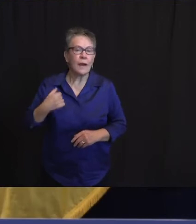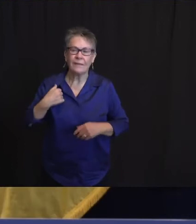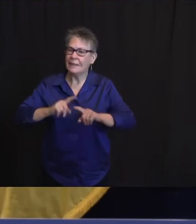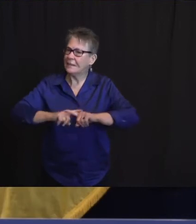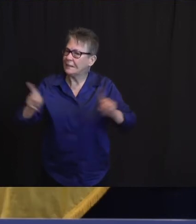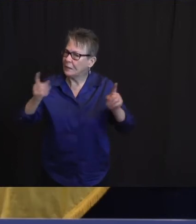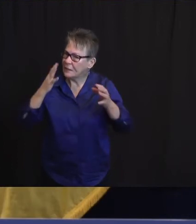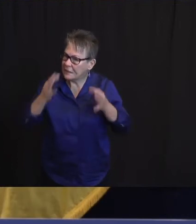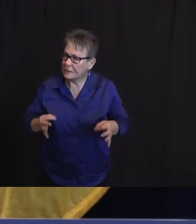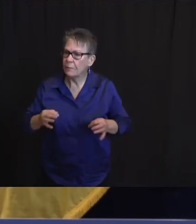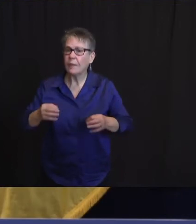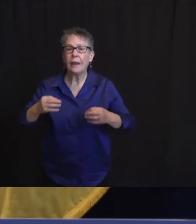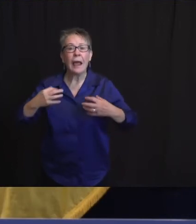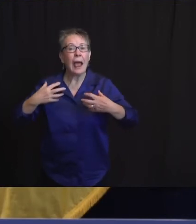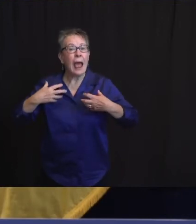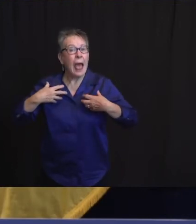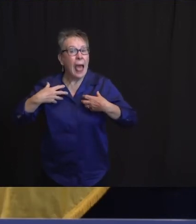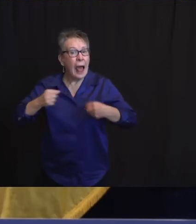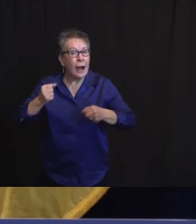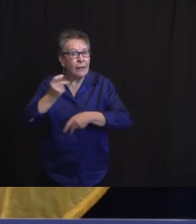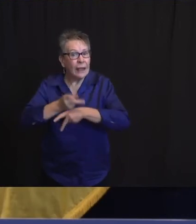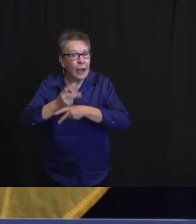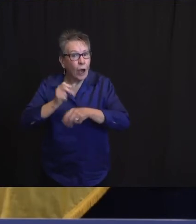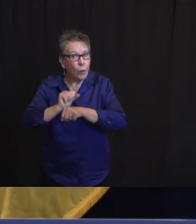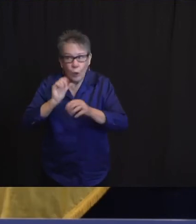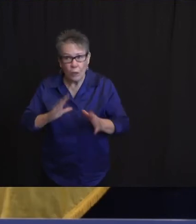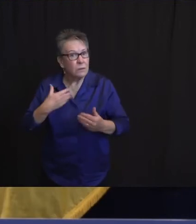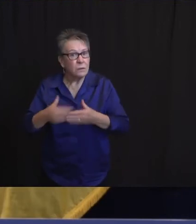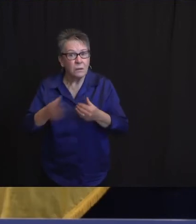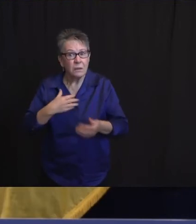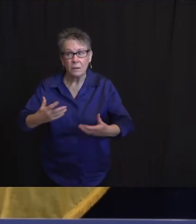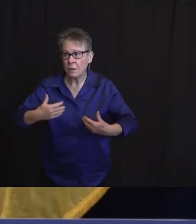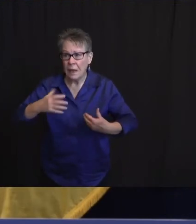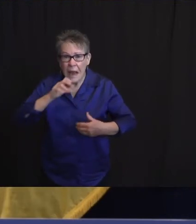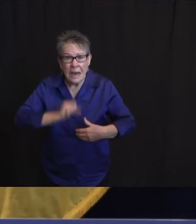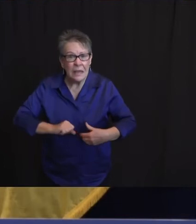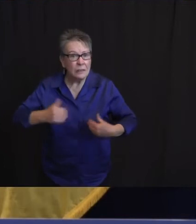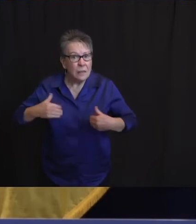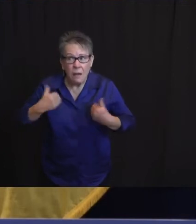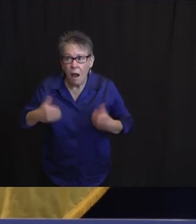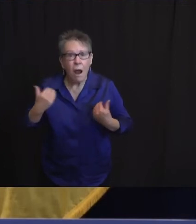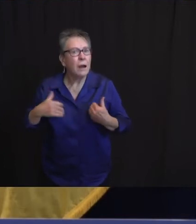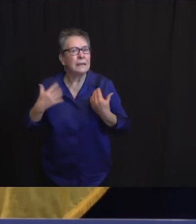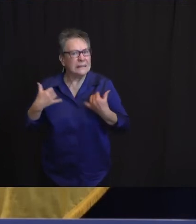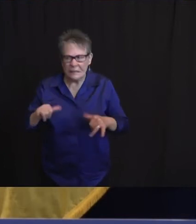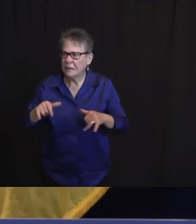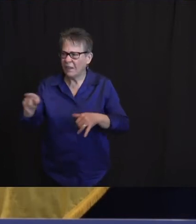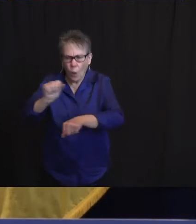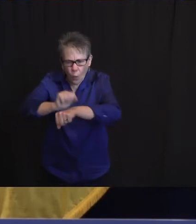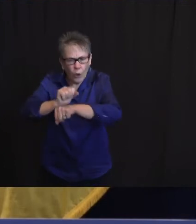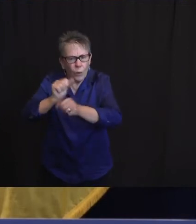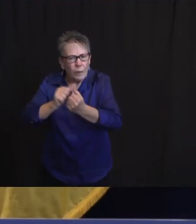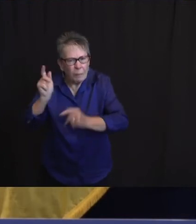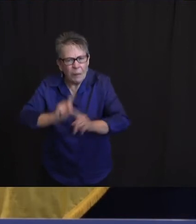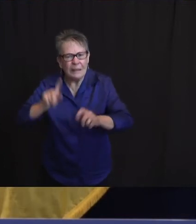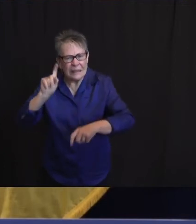it basically gives that essential. Remember, the one thing we can't let get overrun here are our hospital